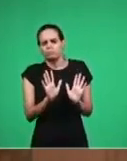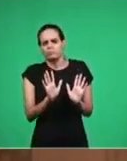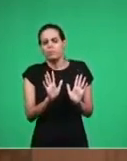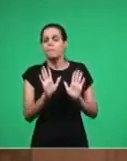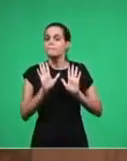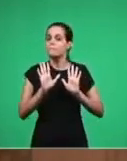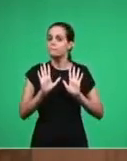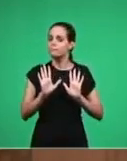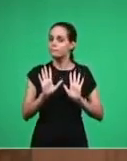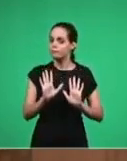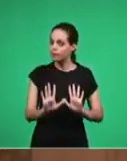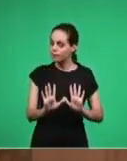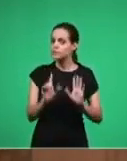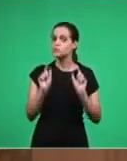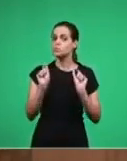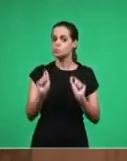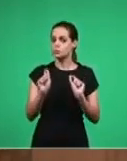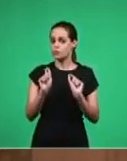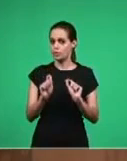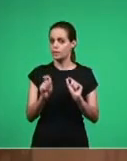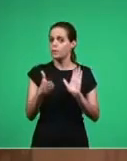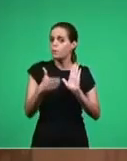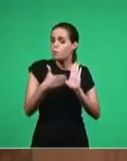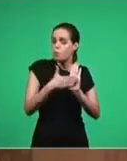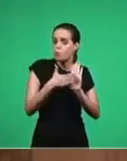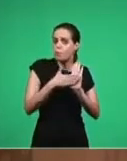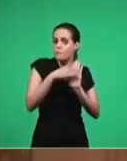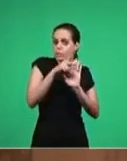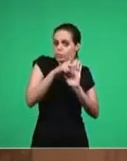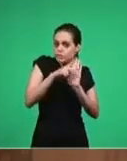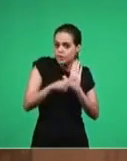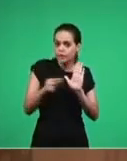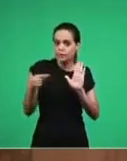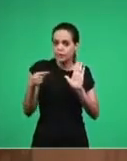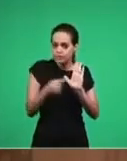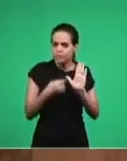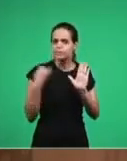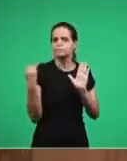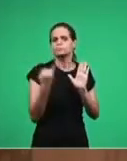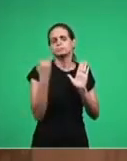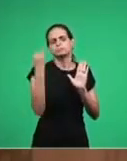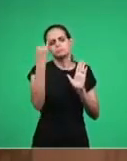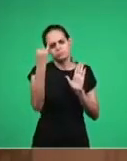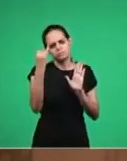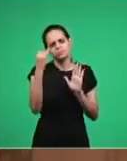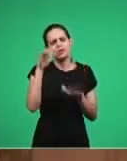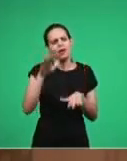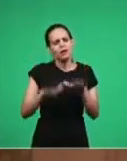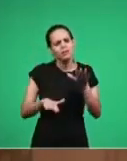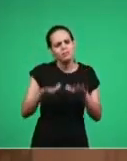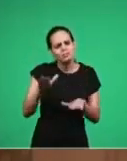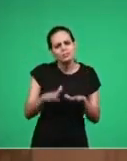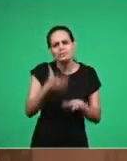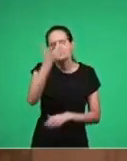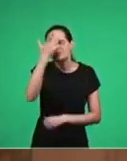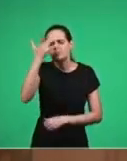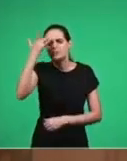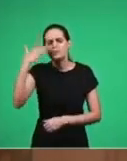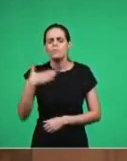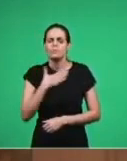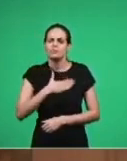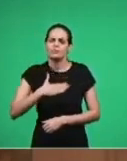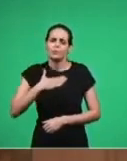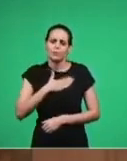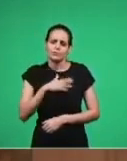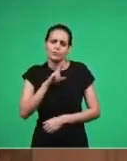there's no problem in setting these rules, but we must understand that the project doesn't belong to